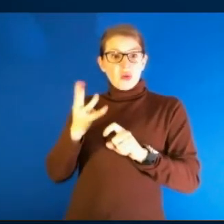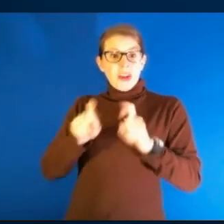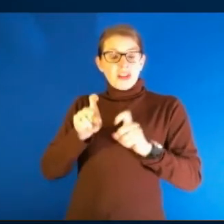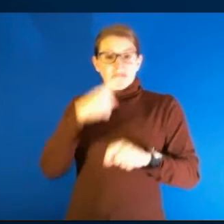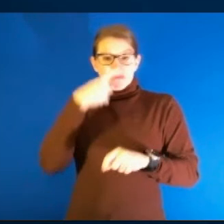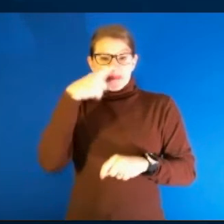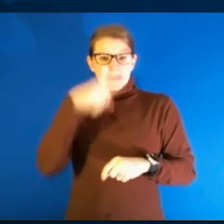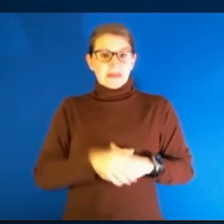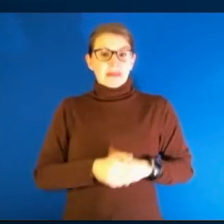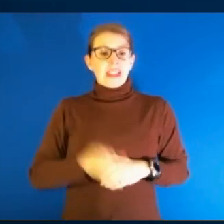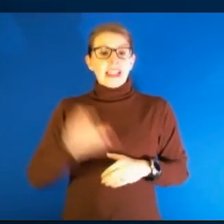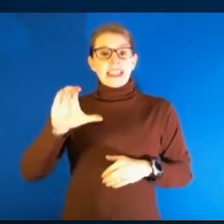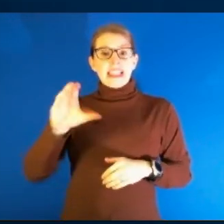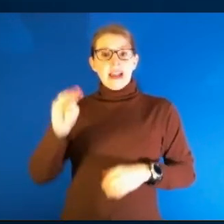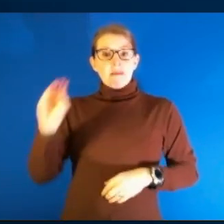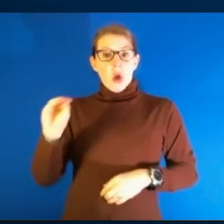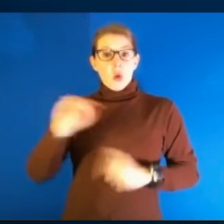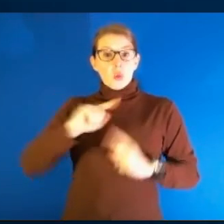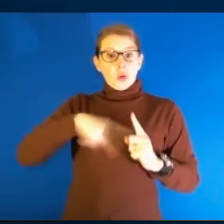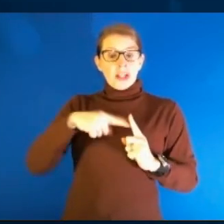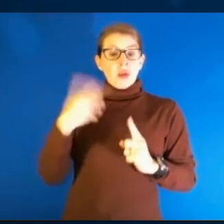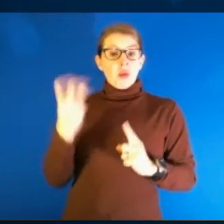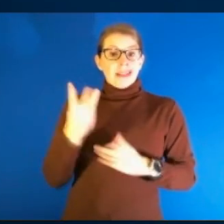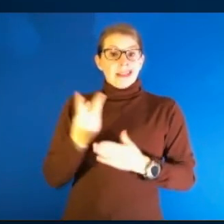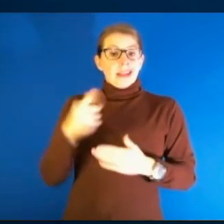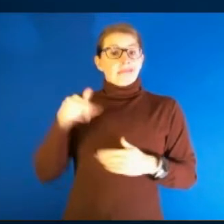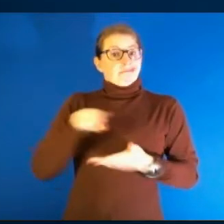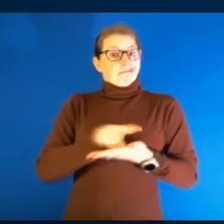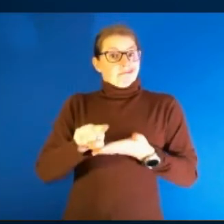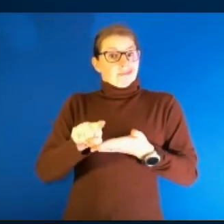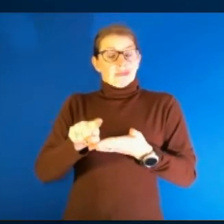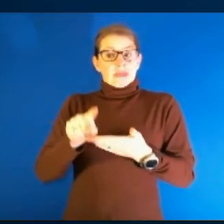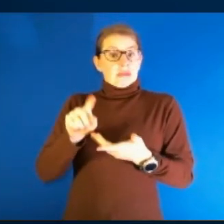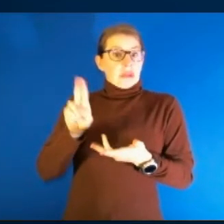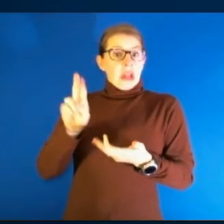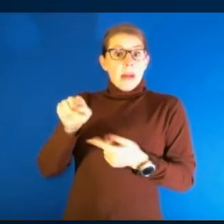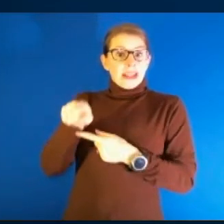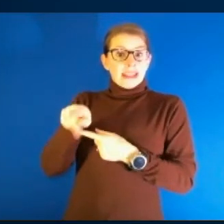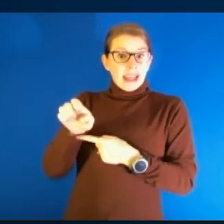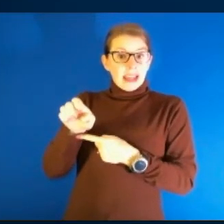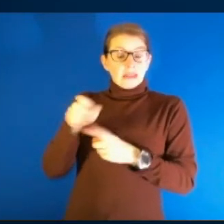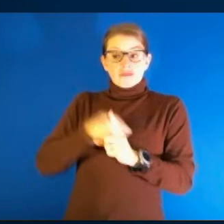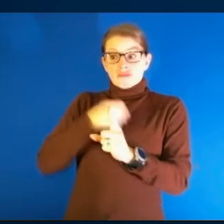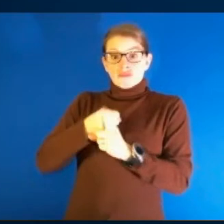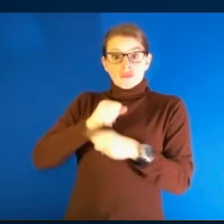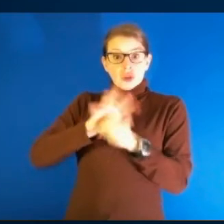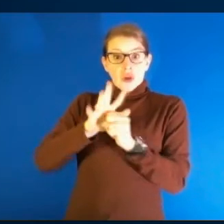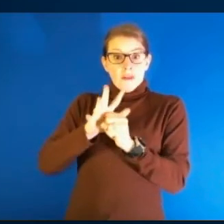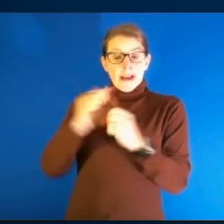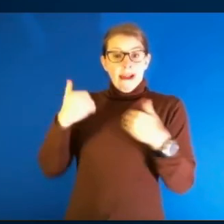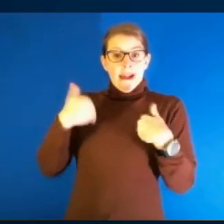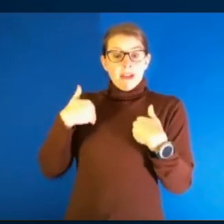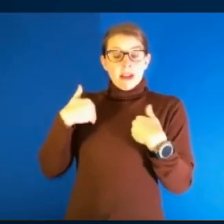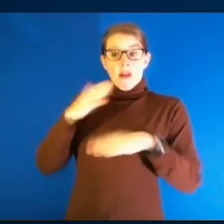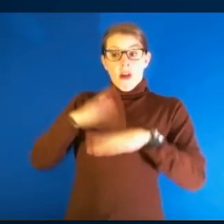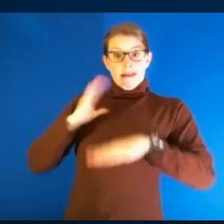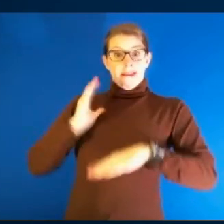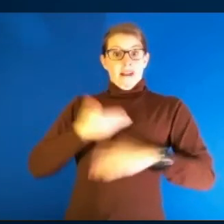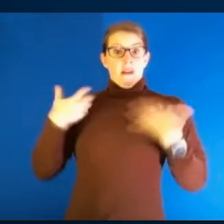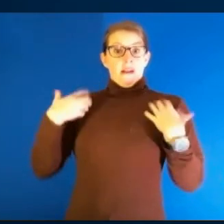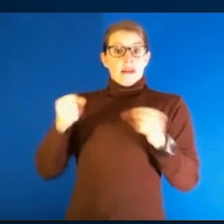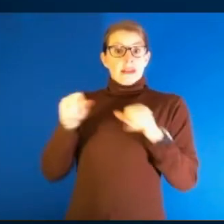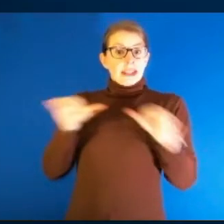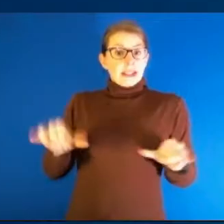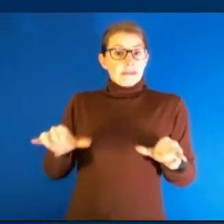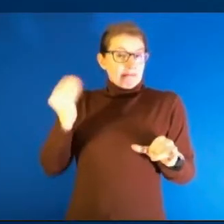from our CMOs on Wednesday. Just give us an update on where we stand with the impact COVID is having on our health system, and just what can you update us